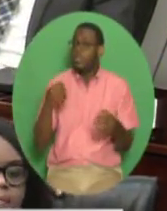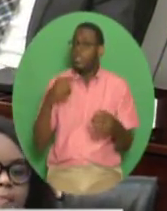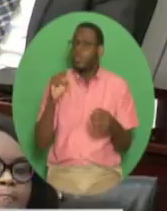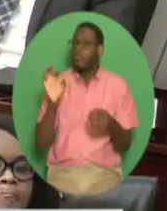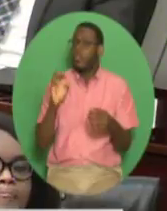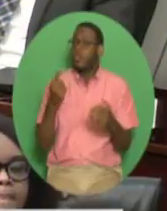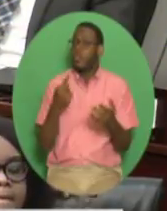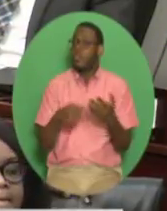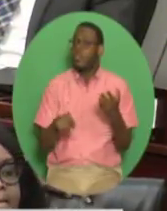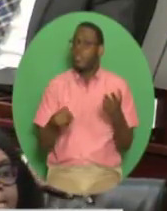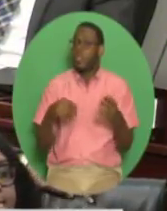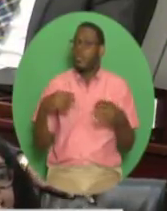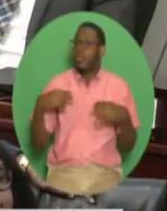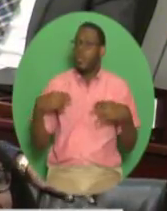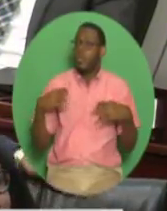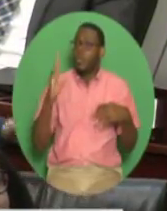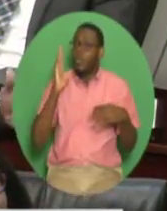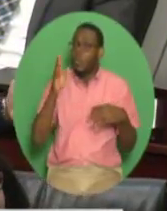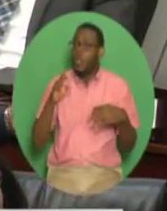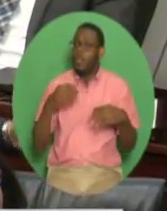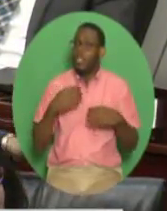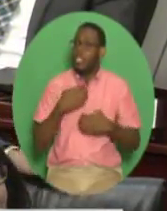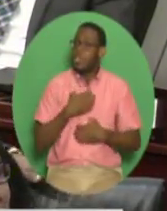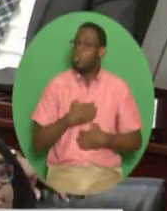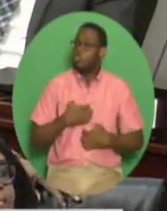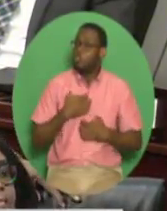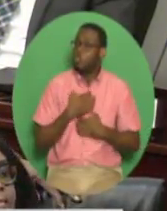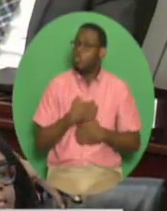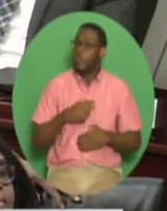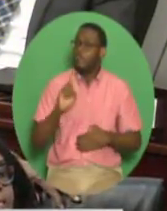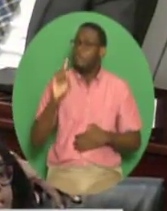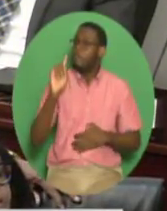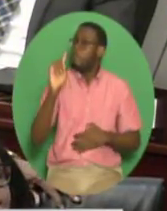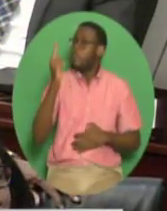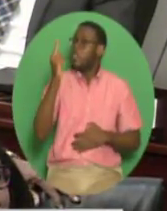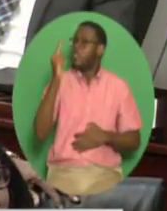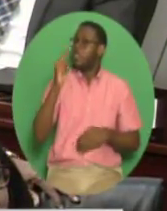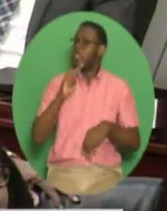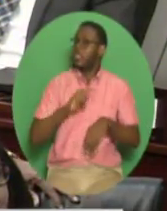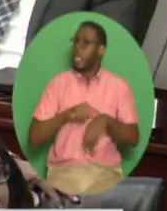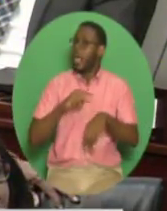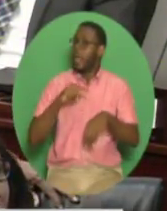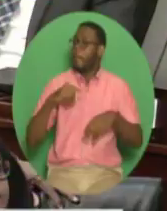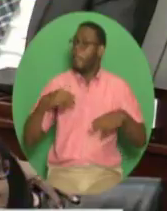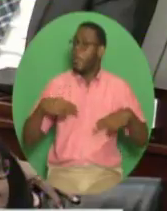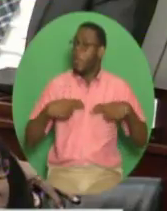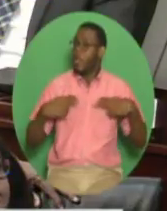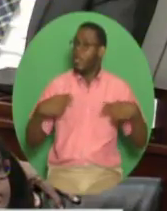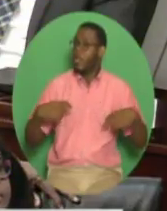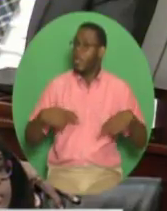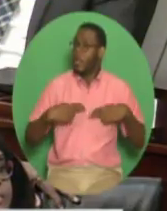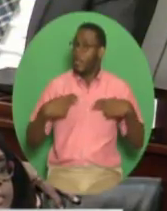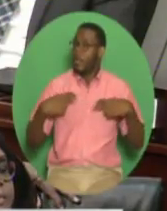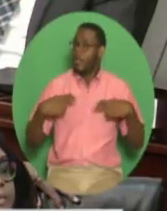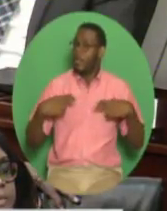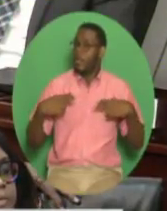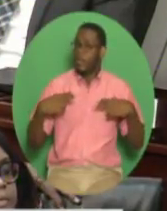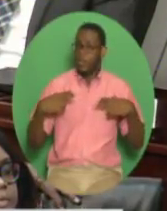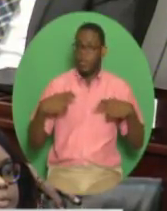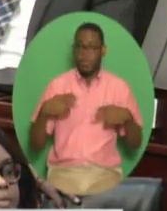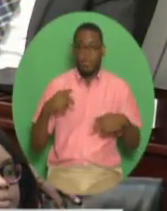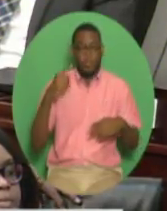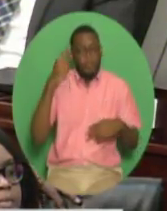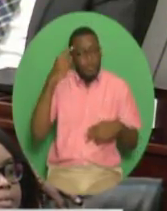they will be enjoying, or the country will be enjoying, a national holiday in recognition of the contribution of our